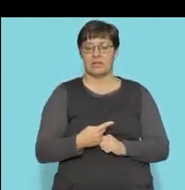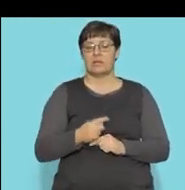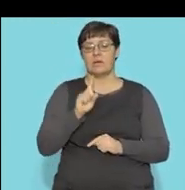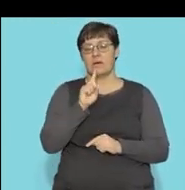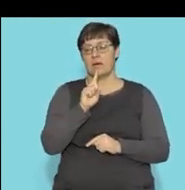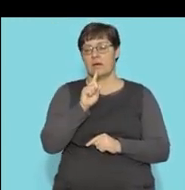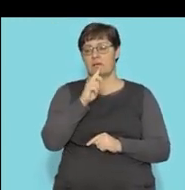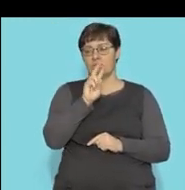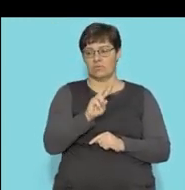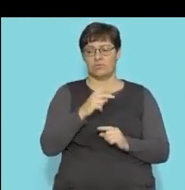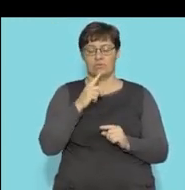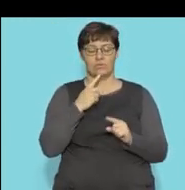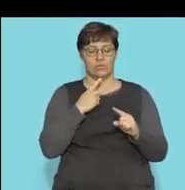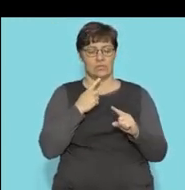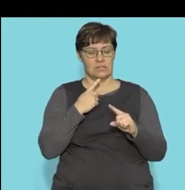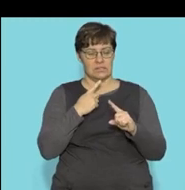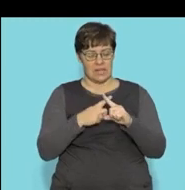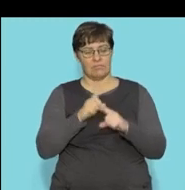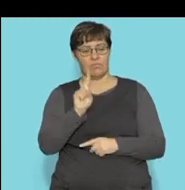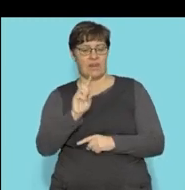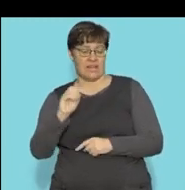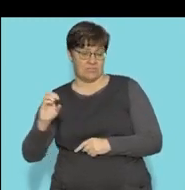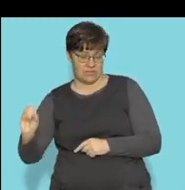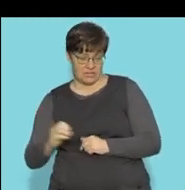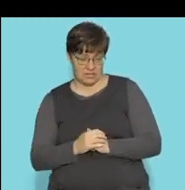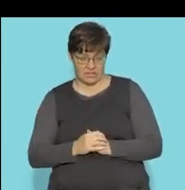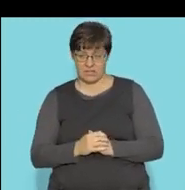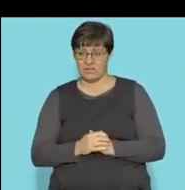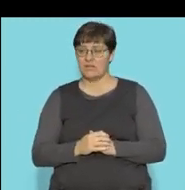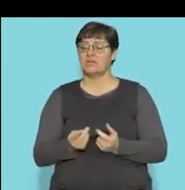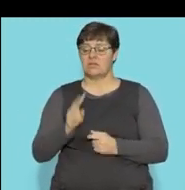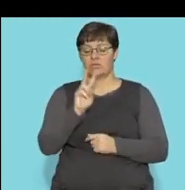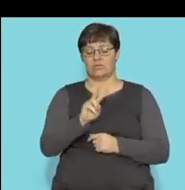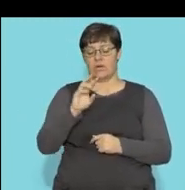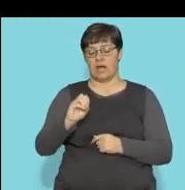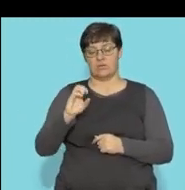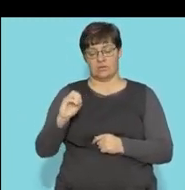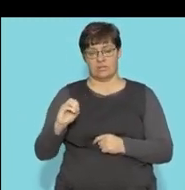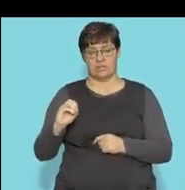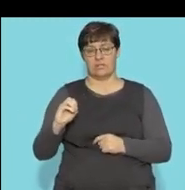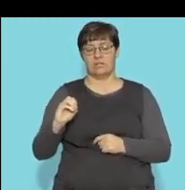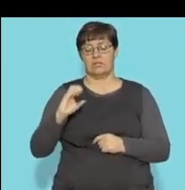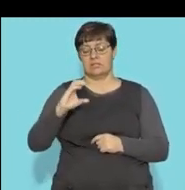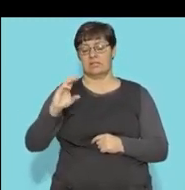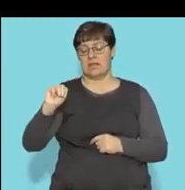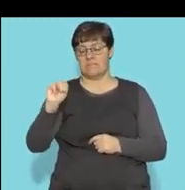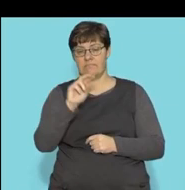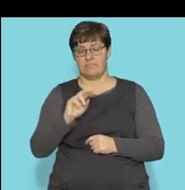the pi r squared h with 100. So it's going to be